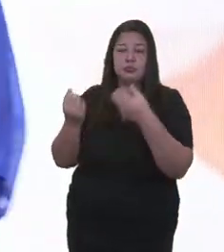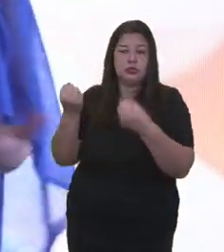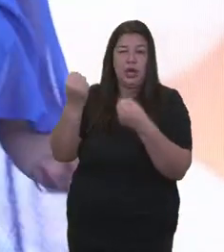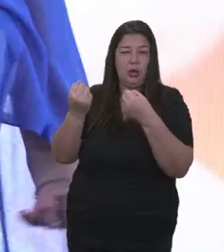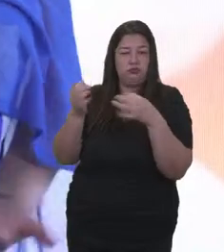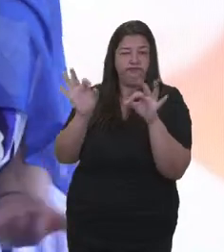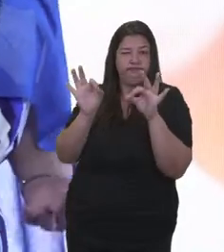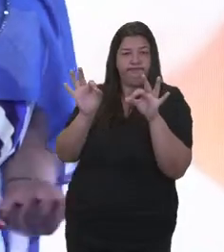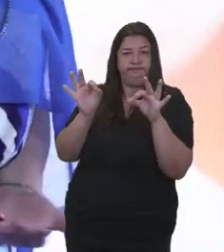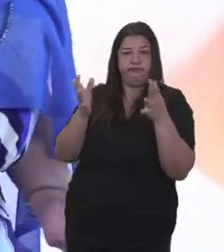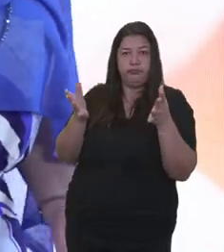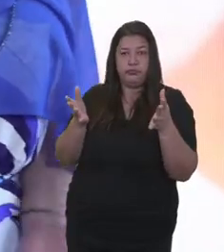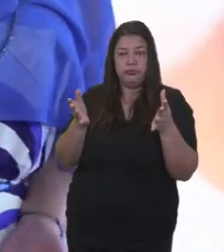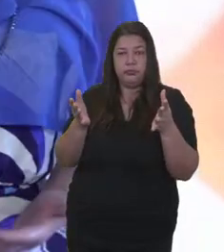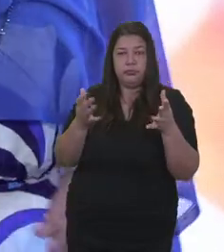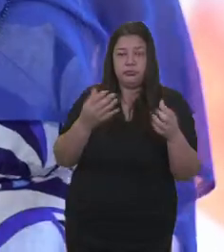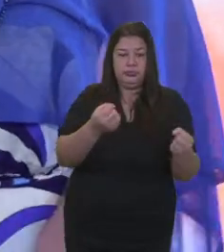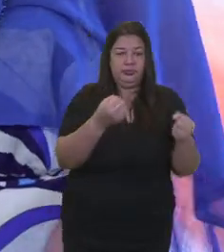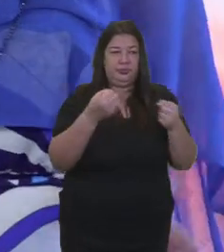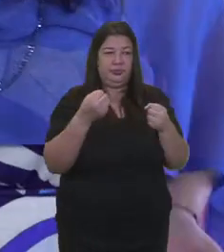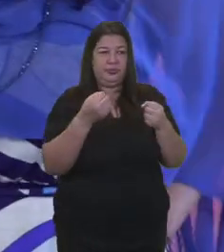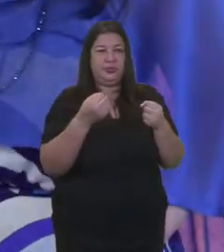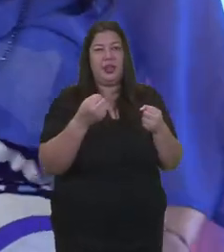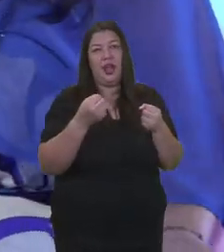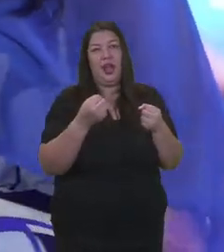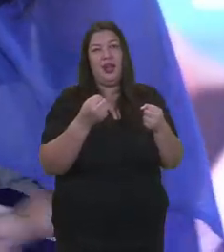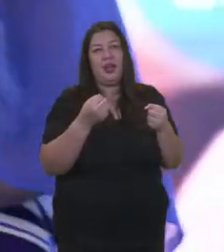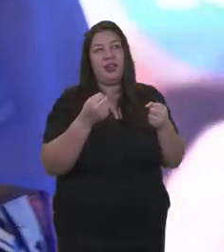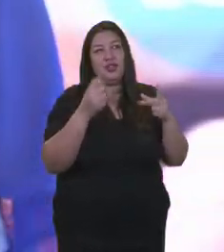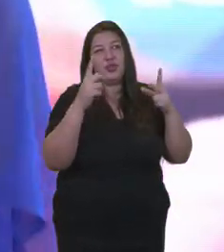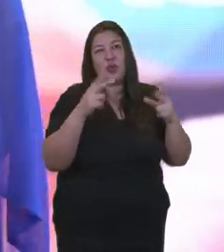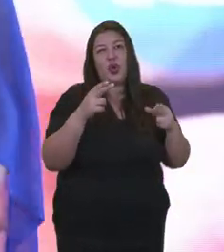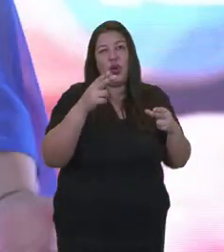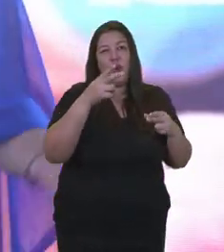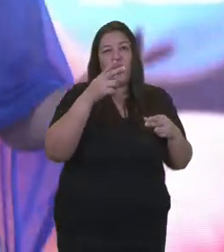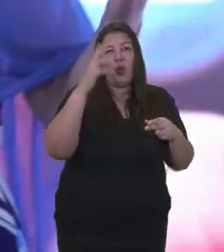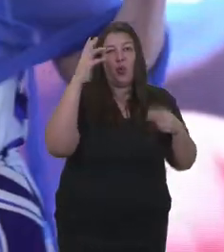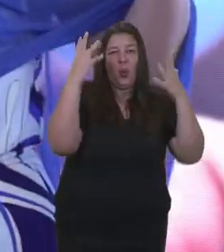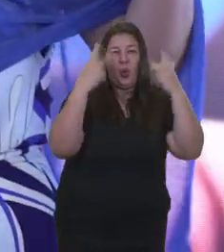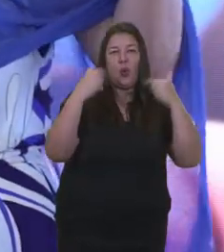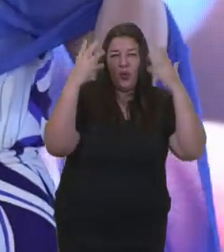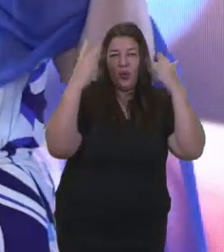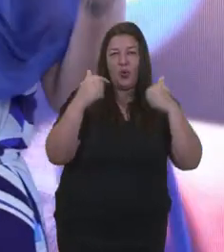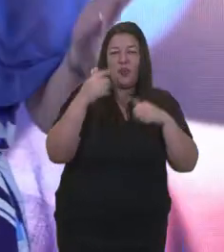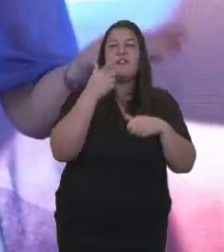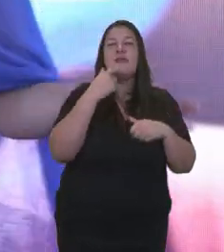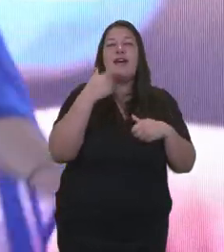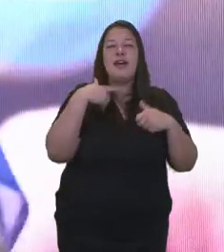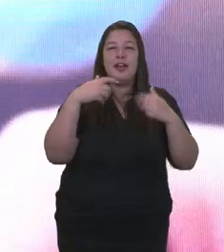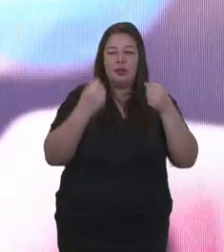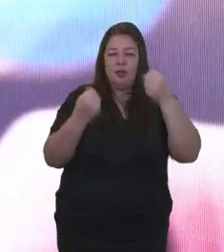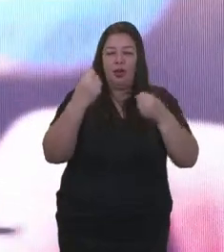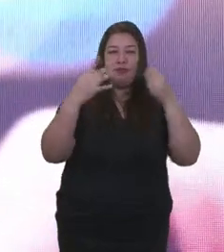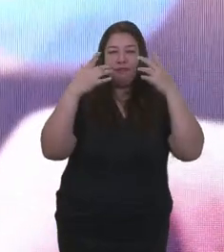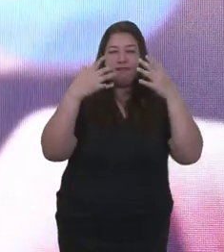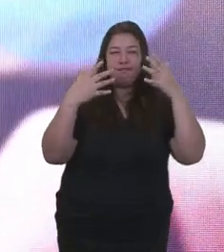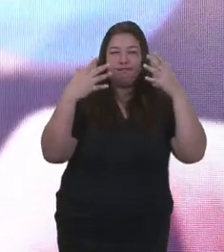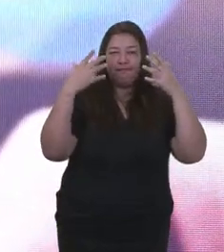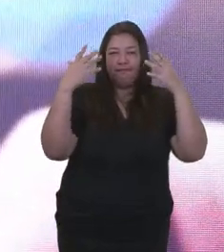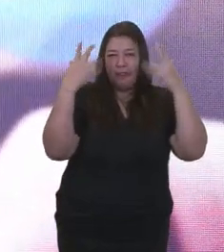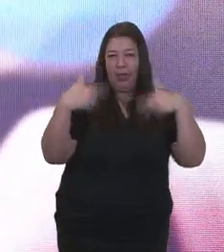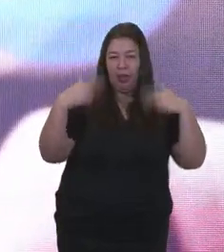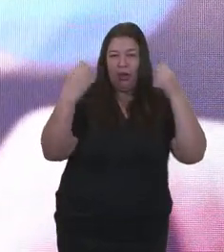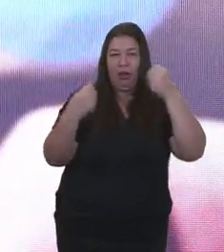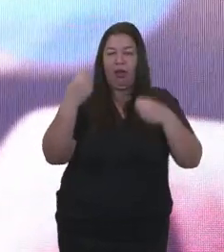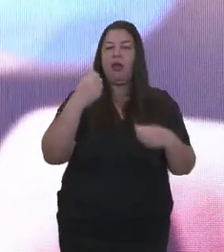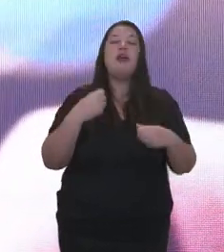like. I choose Ferrari, okay? Let's deliver this car, Ferrari, to a child.